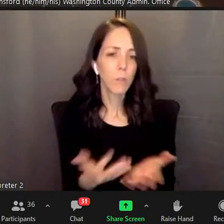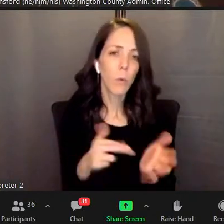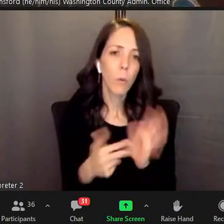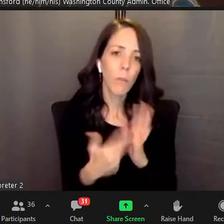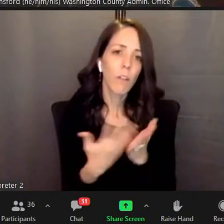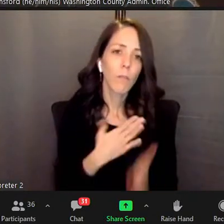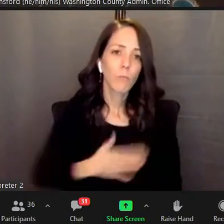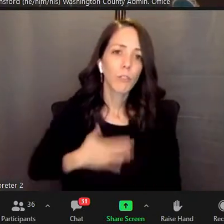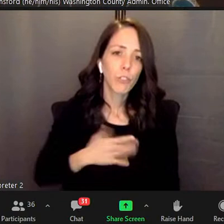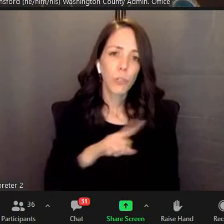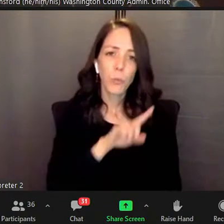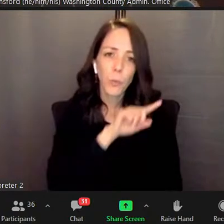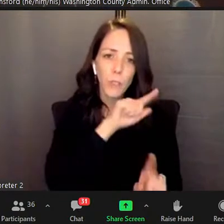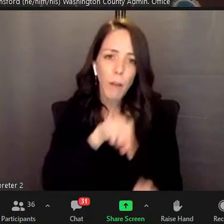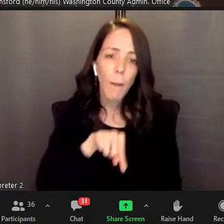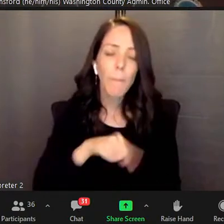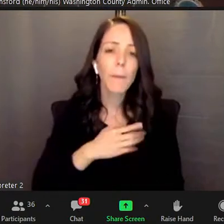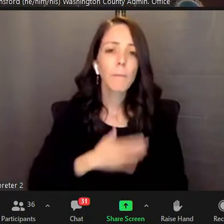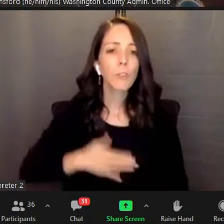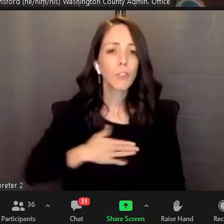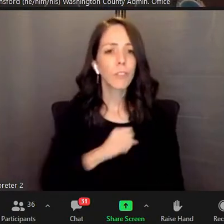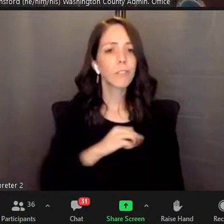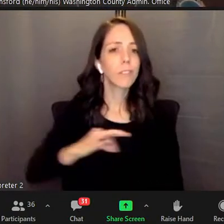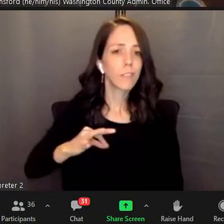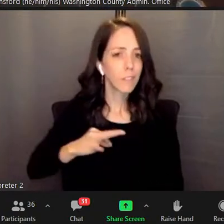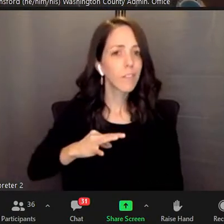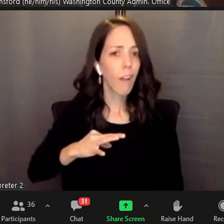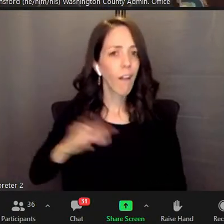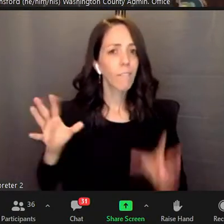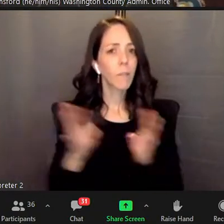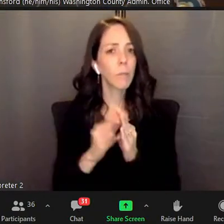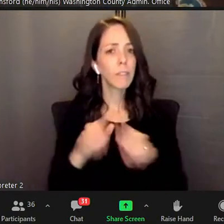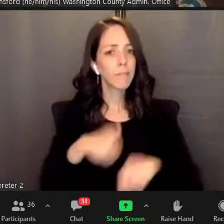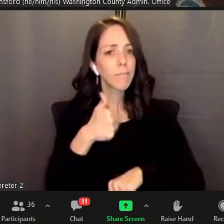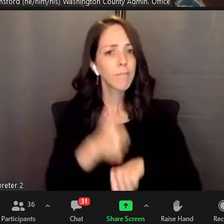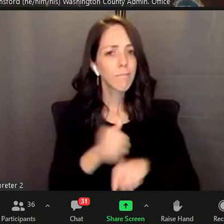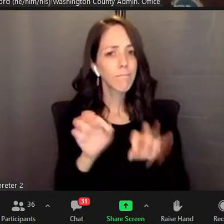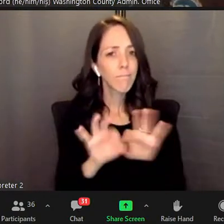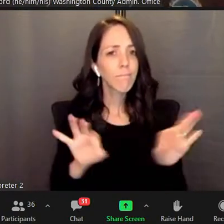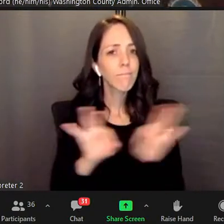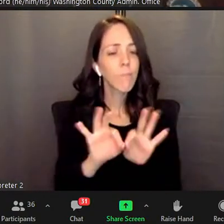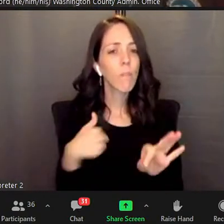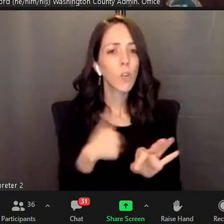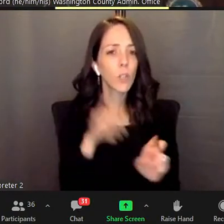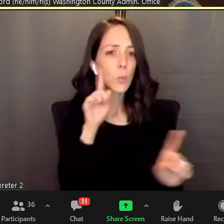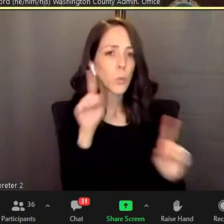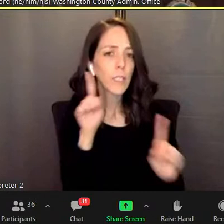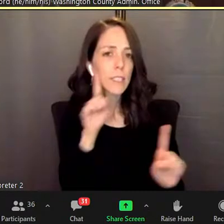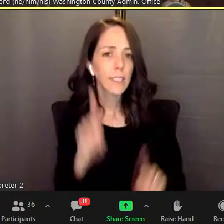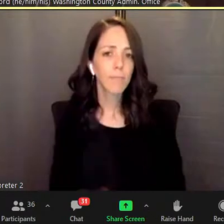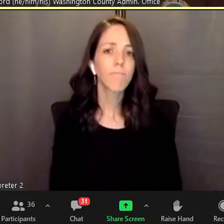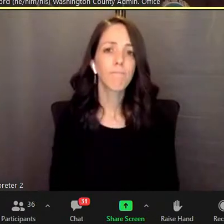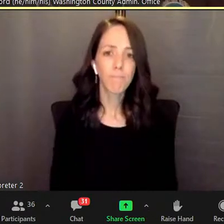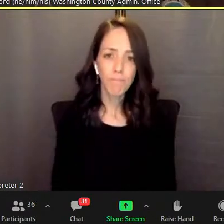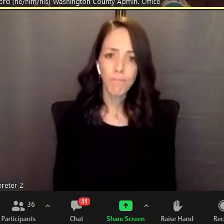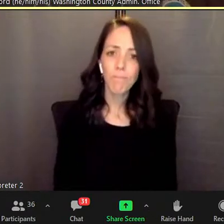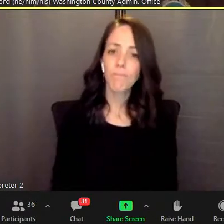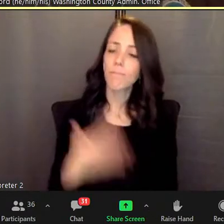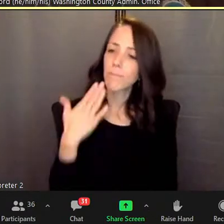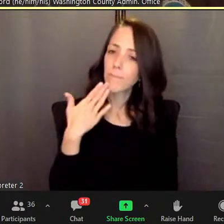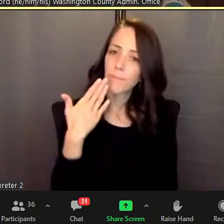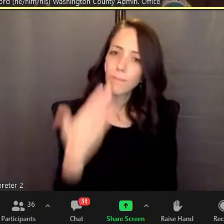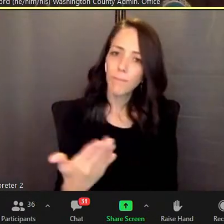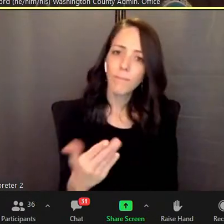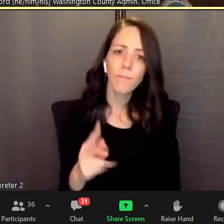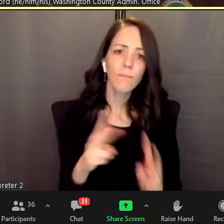appreciate our staff putting these together because I think it's important for us to listen. So that's my comments. Thank you, Commissioner. That's